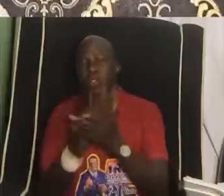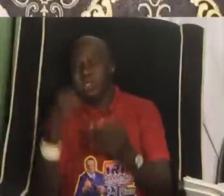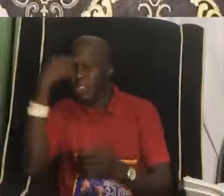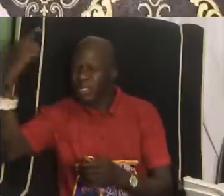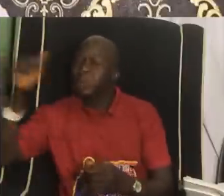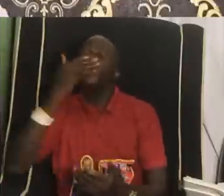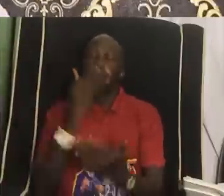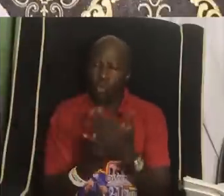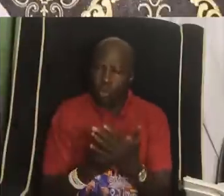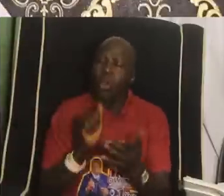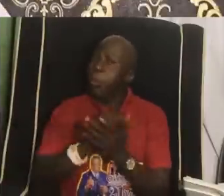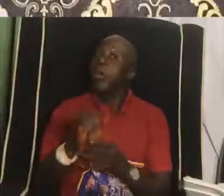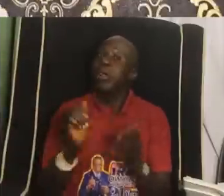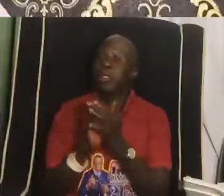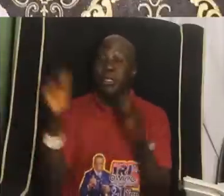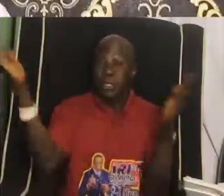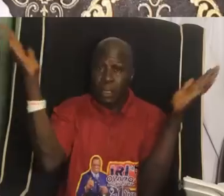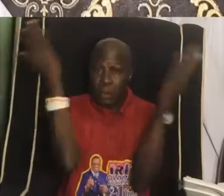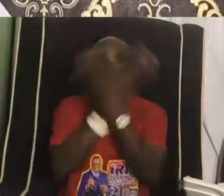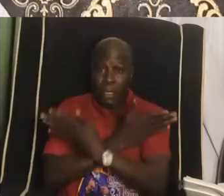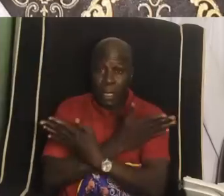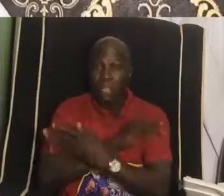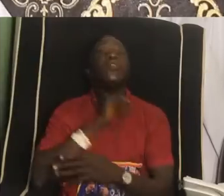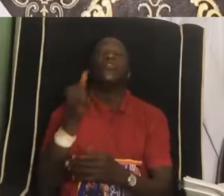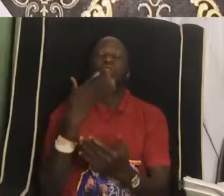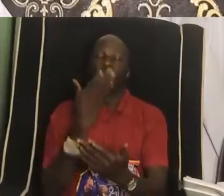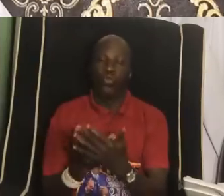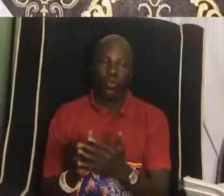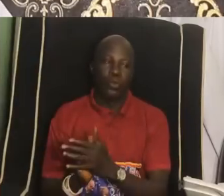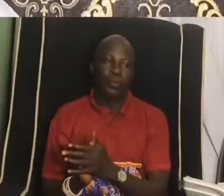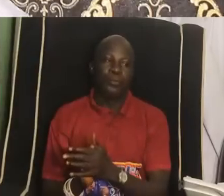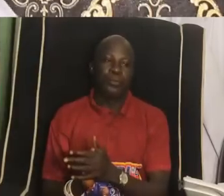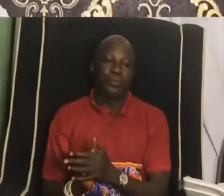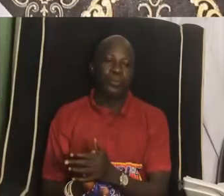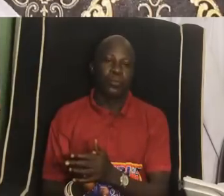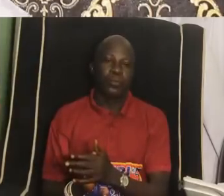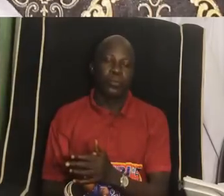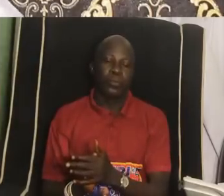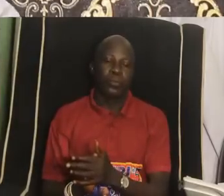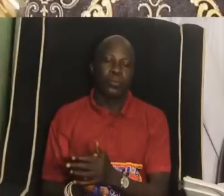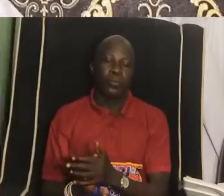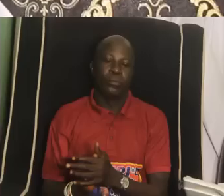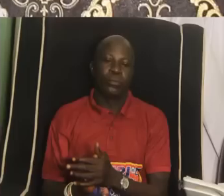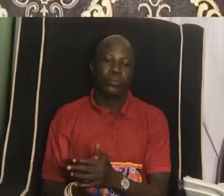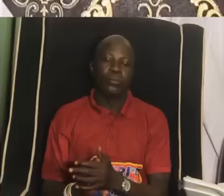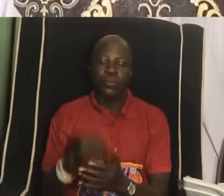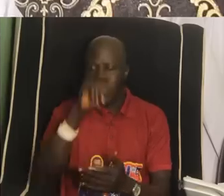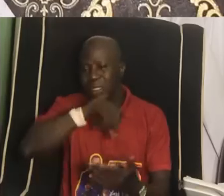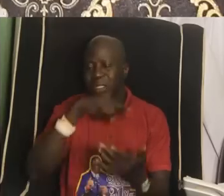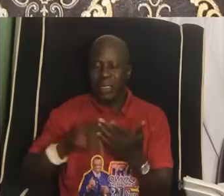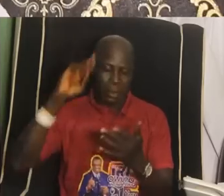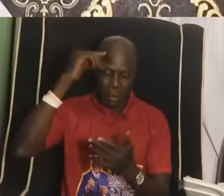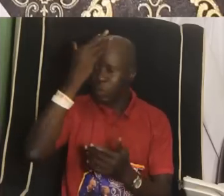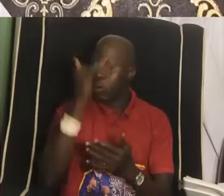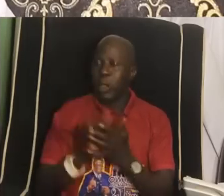it's very good, but physically it's not good. Ìdí nìyí tó fi jẹ́ wípé ọ̀pọ̀lọpọ̀ nǹkan mìíràn lówe lówe ló wà. This is the